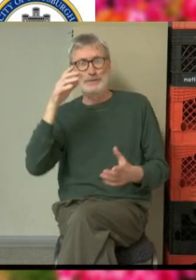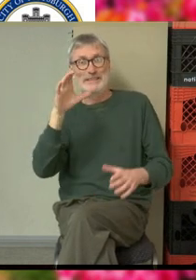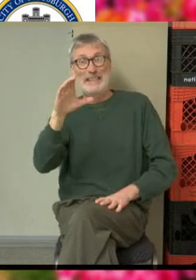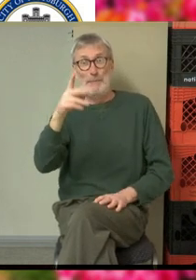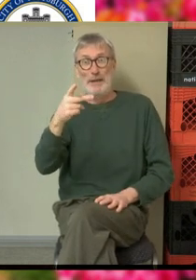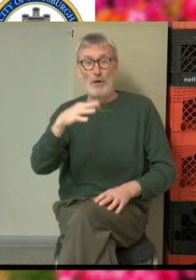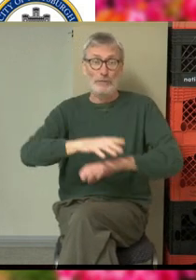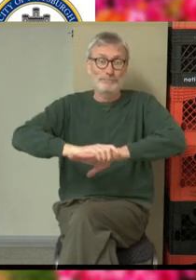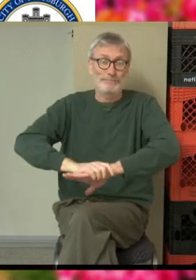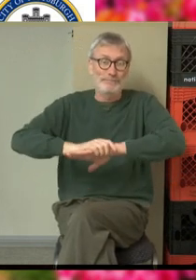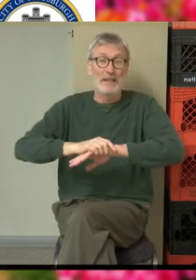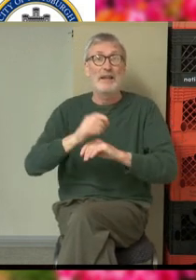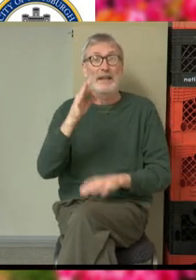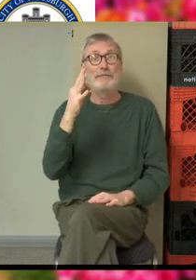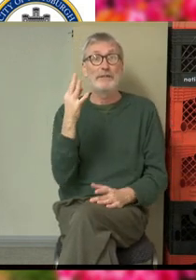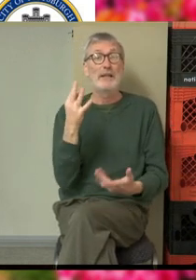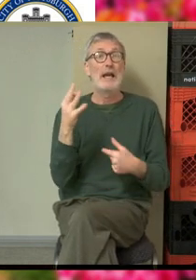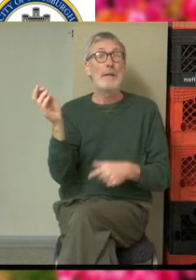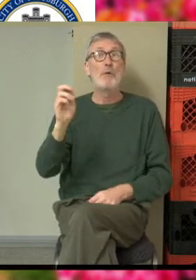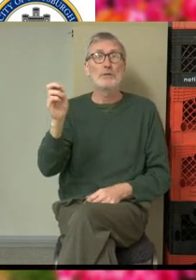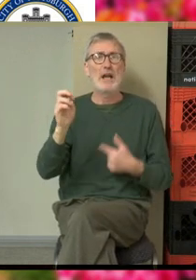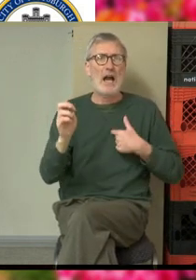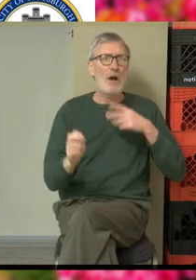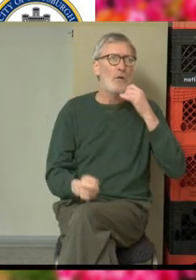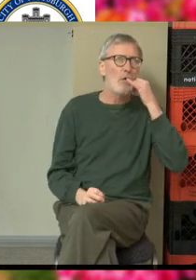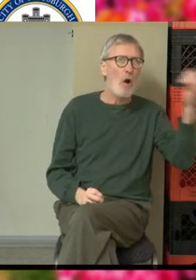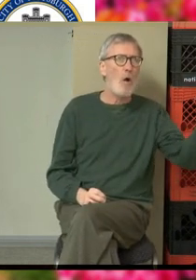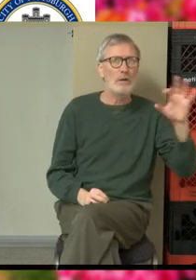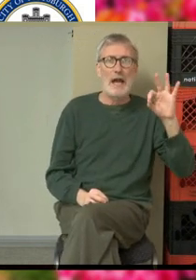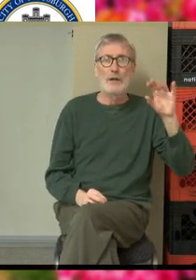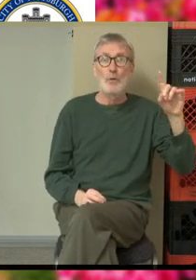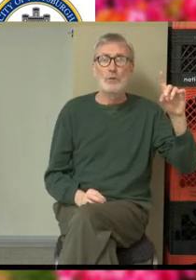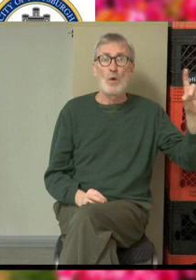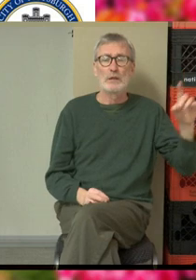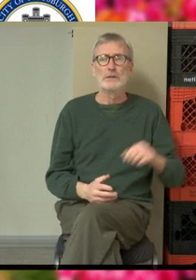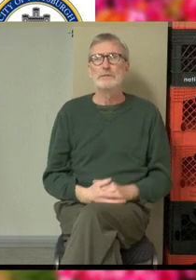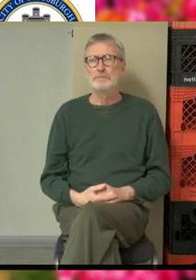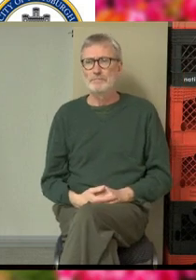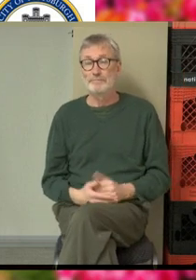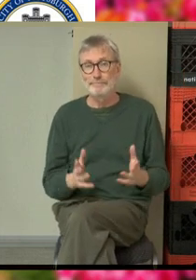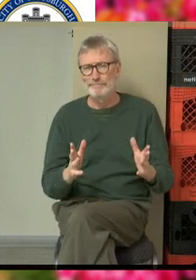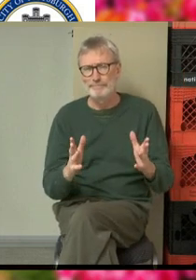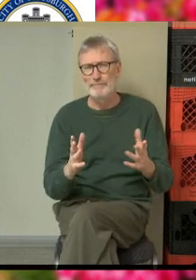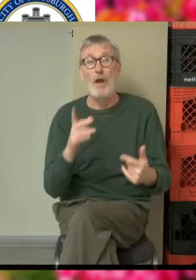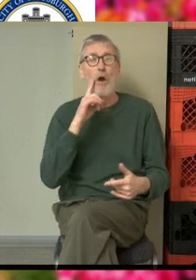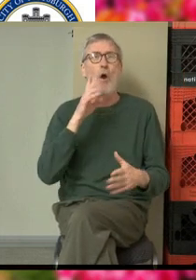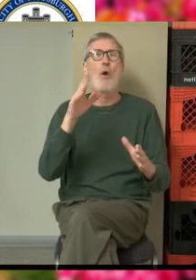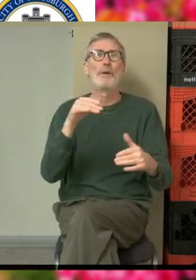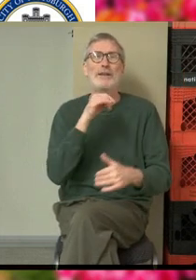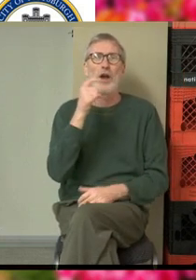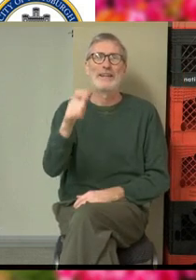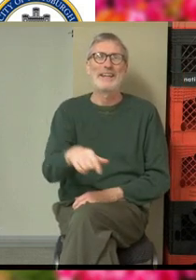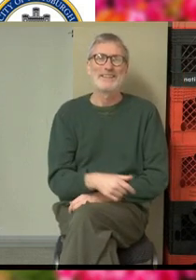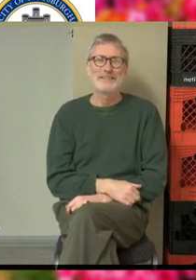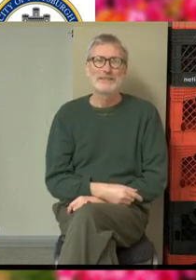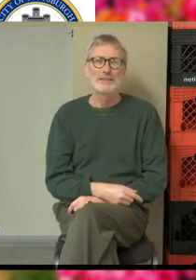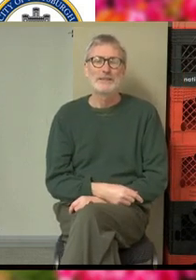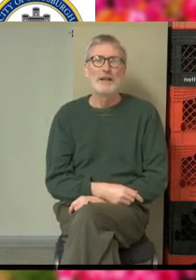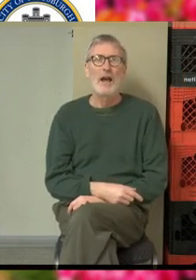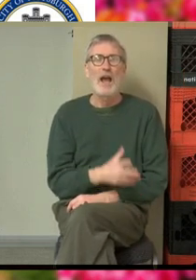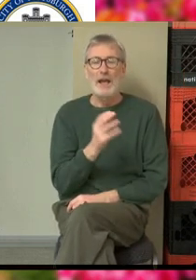an emergency were to arise, I would be the one to call 911. Hopefully that isn't necessary. And